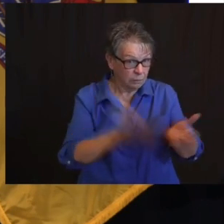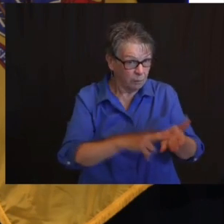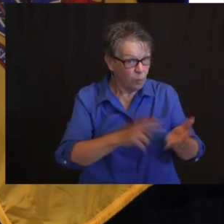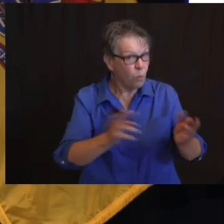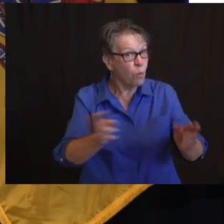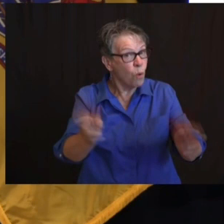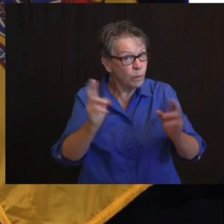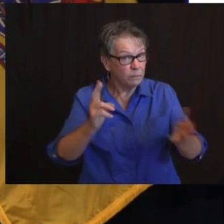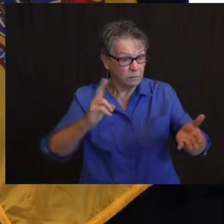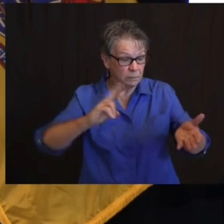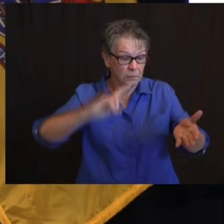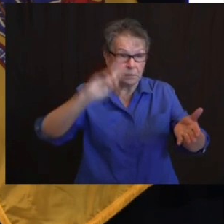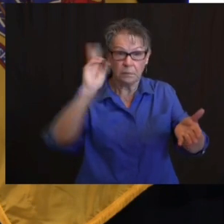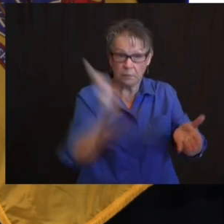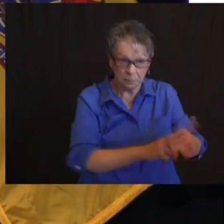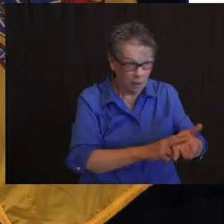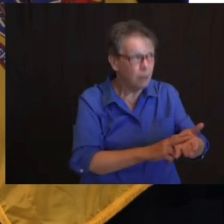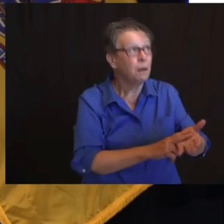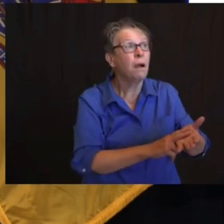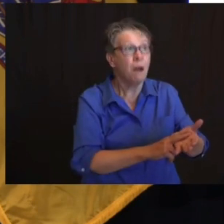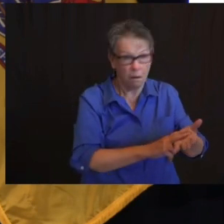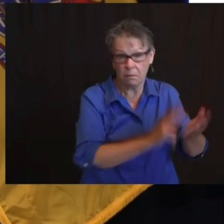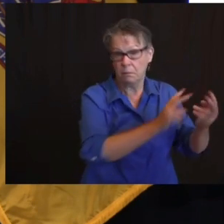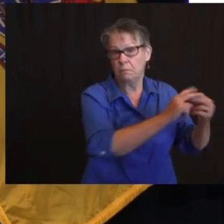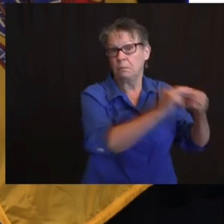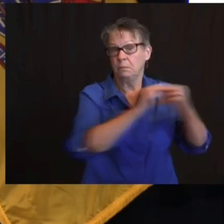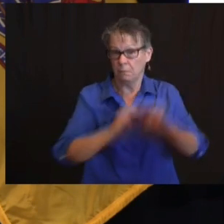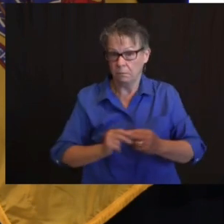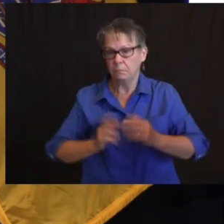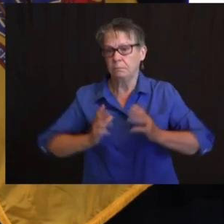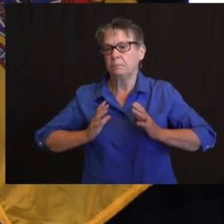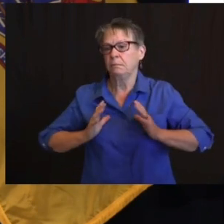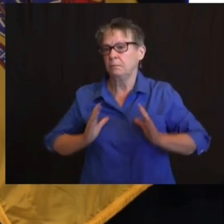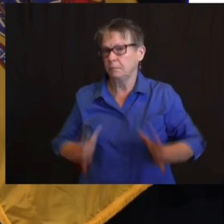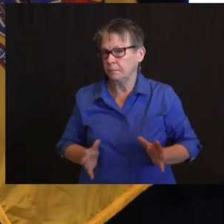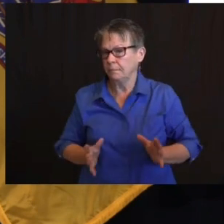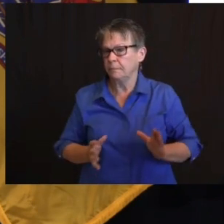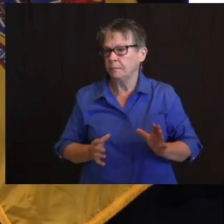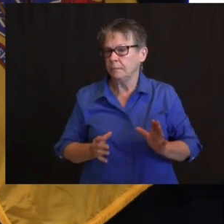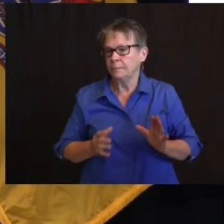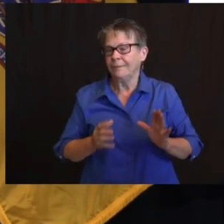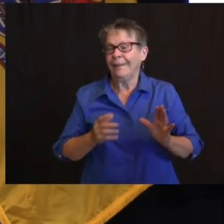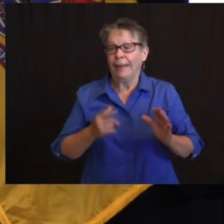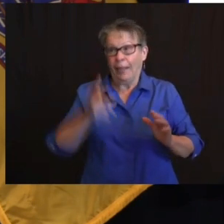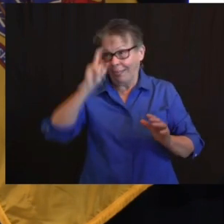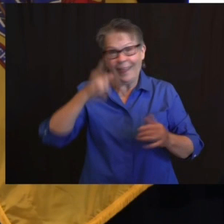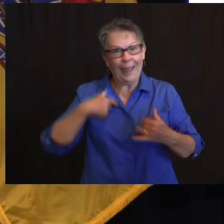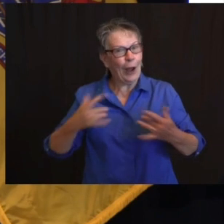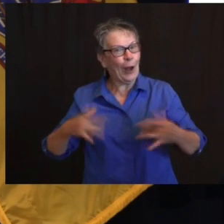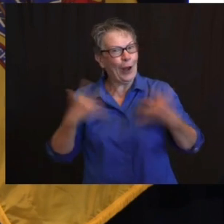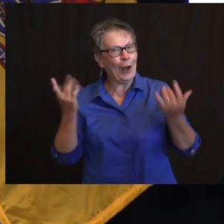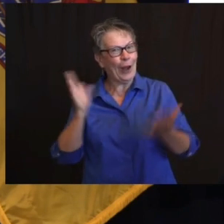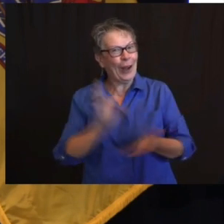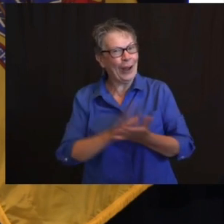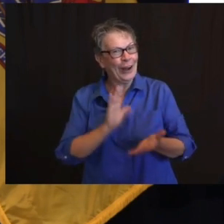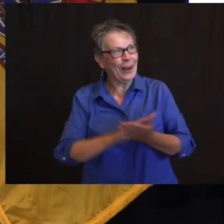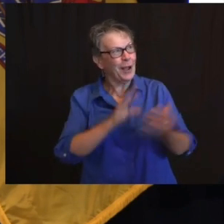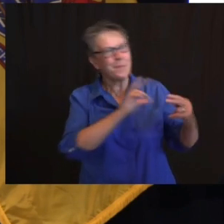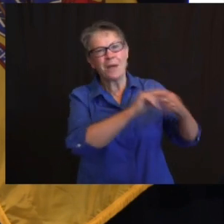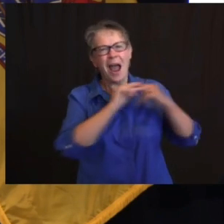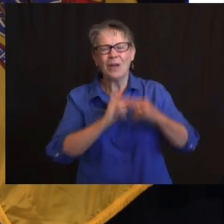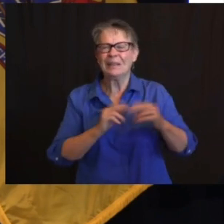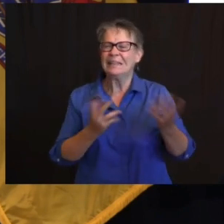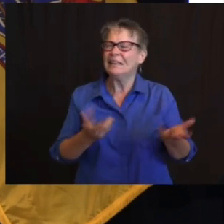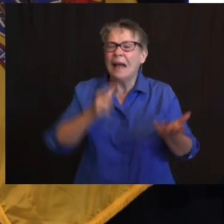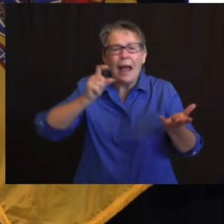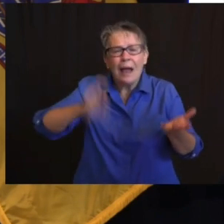doing, but knowing if we can't bond, we won't be able to fund the very programs that meet this moment in history, as